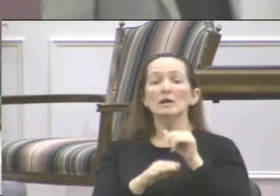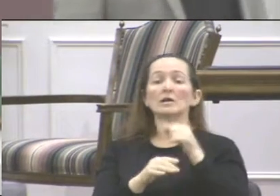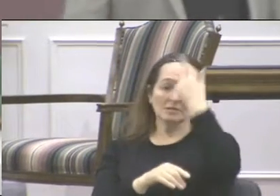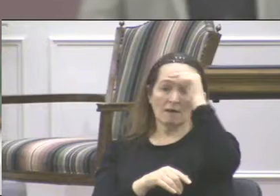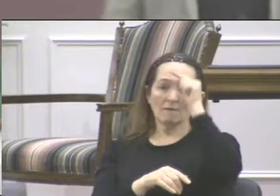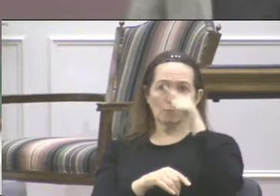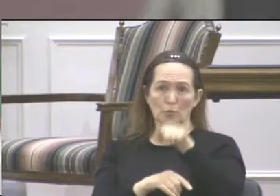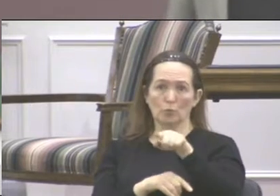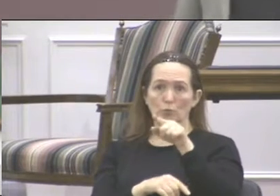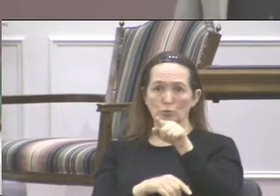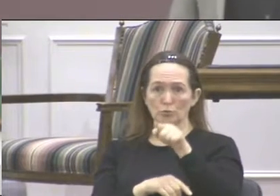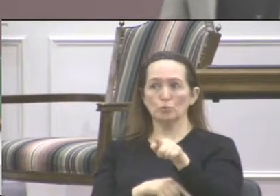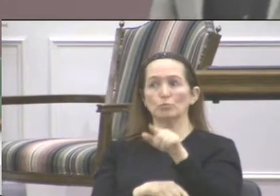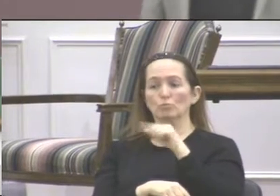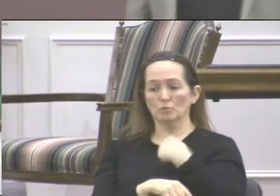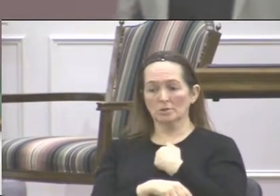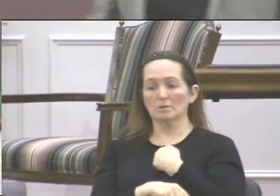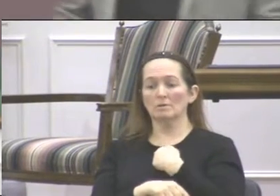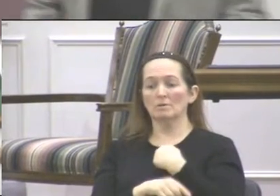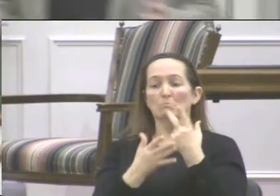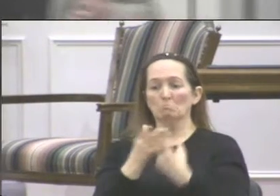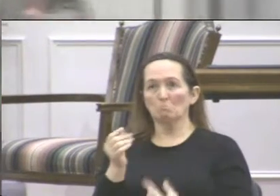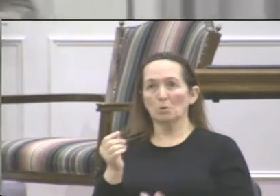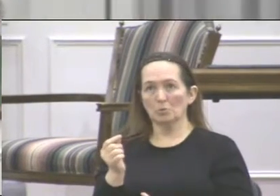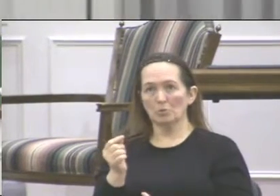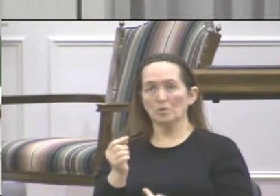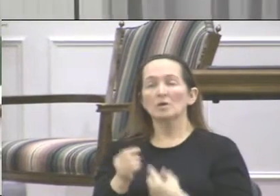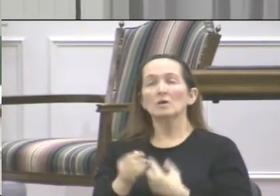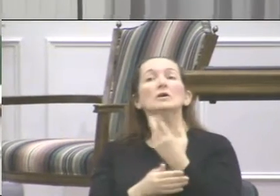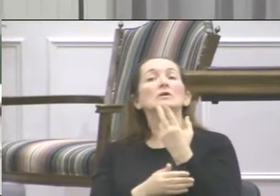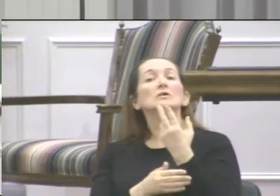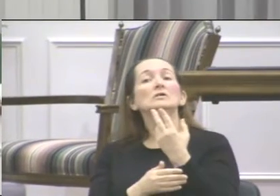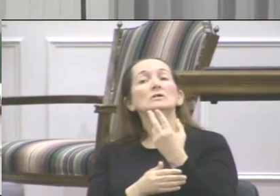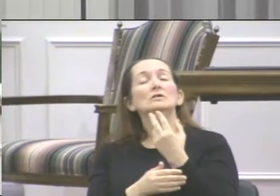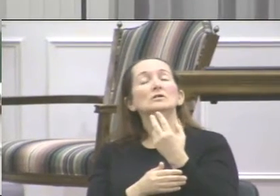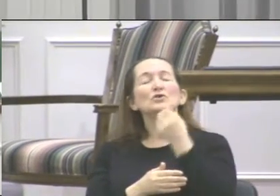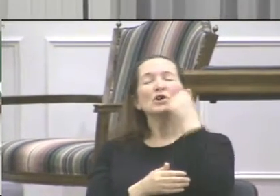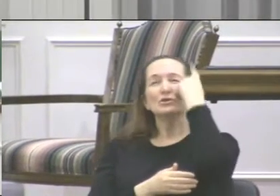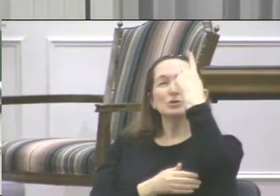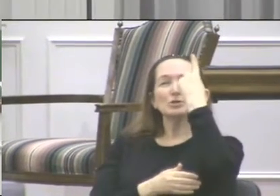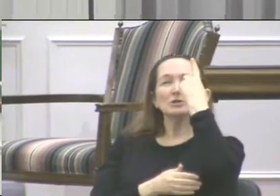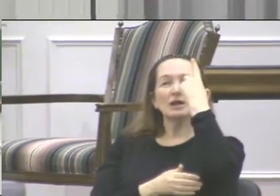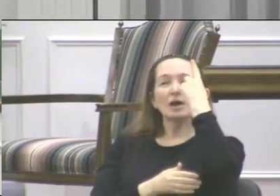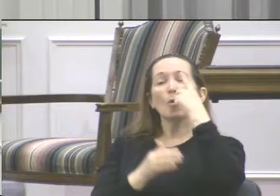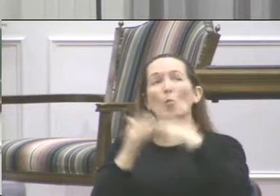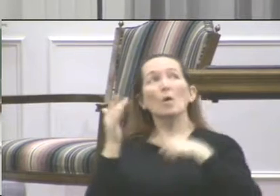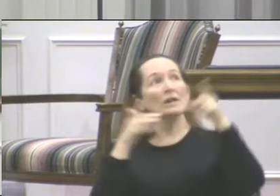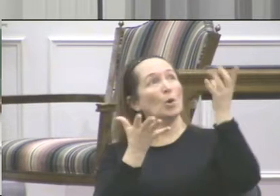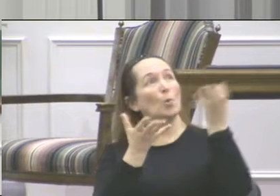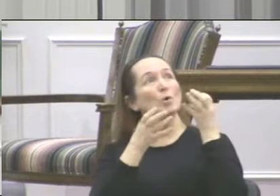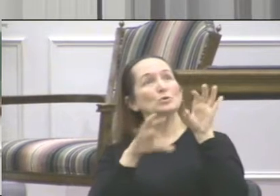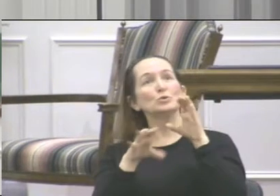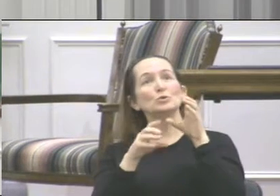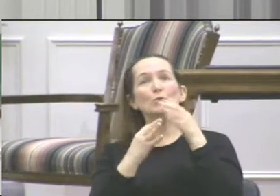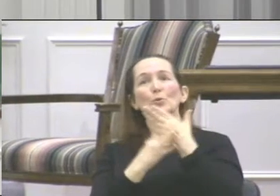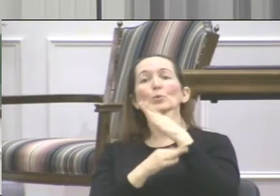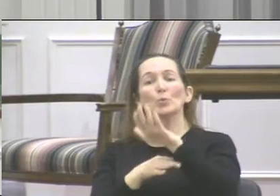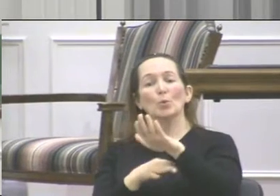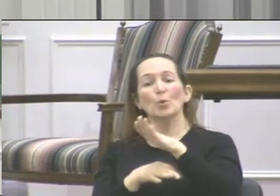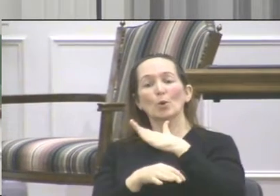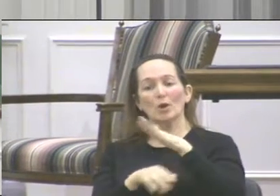Time for you and I both to recognize that what God wants to do through your life, through my life, is